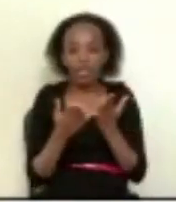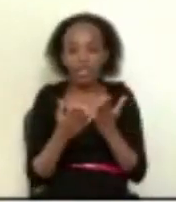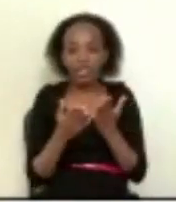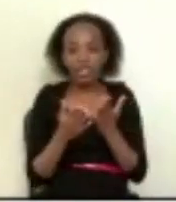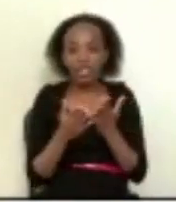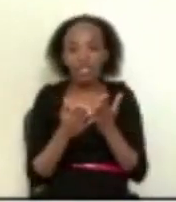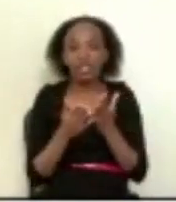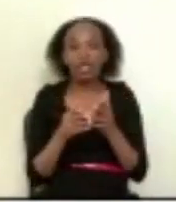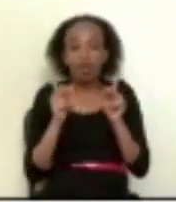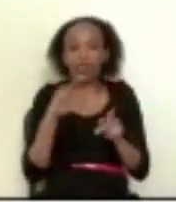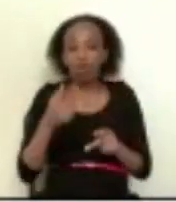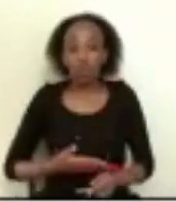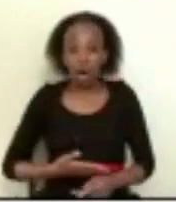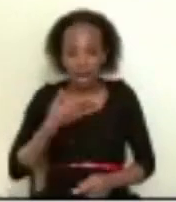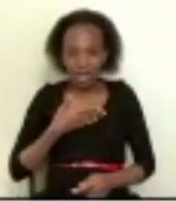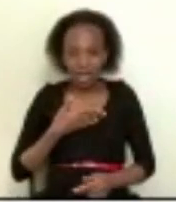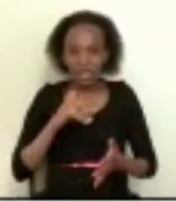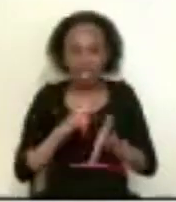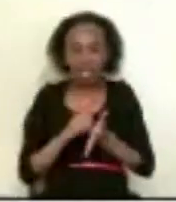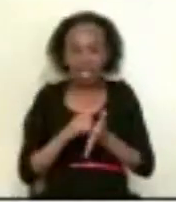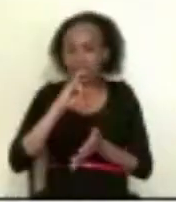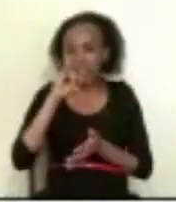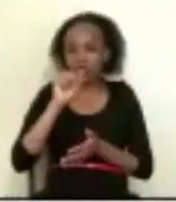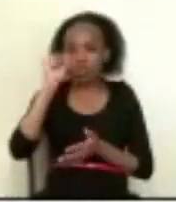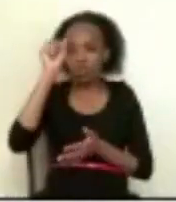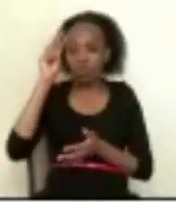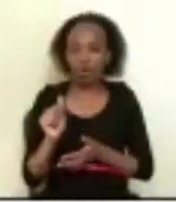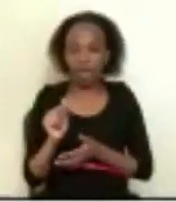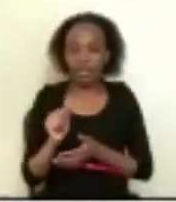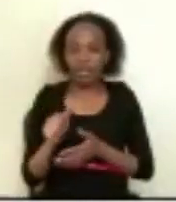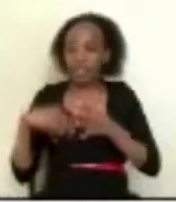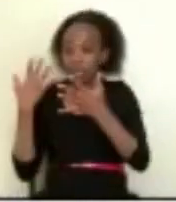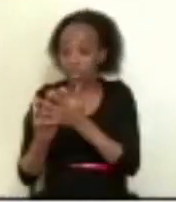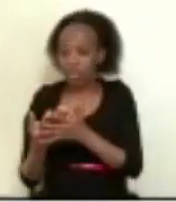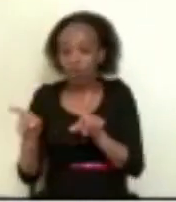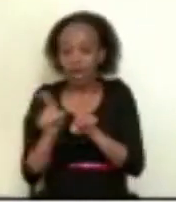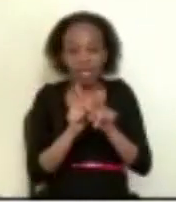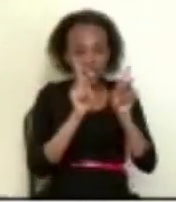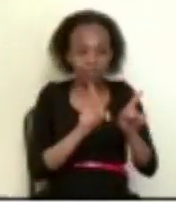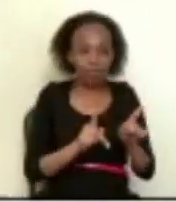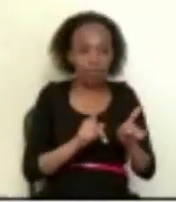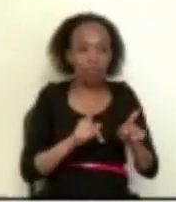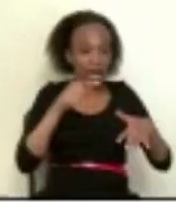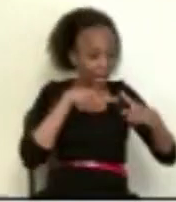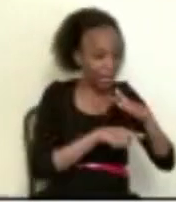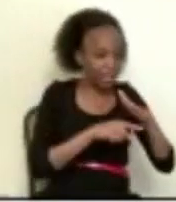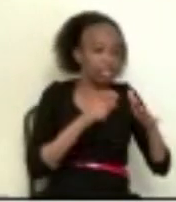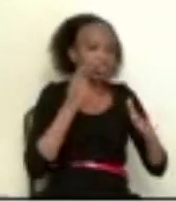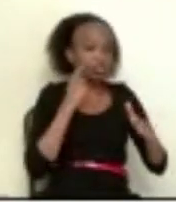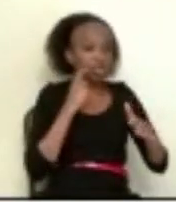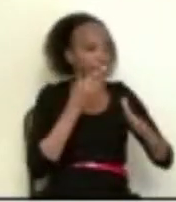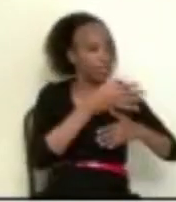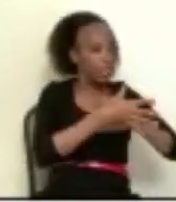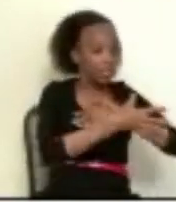that are very upset that Jacob Zuma is in jail were not the same people that were breaking into malls